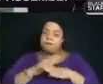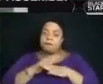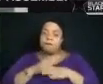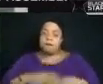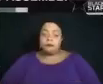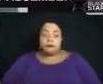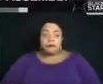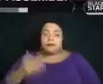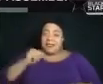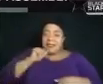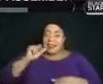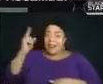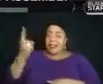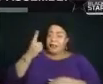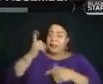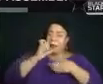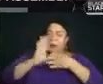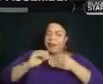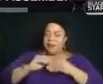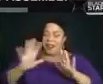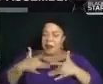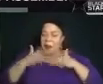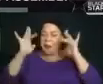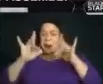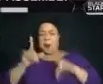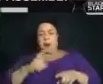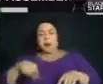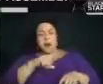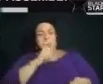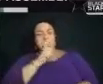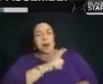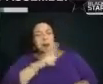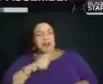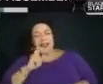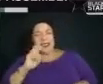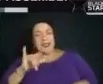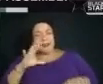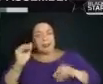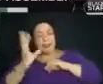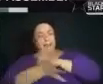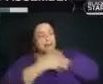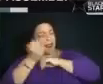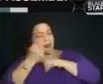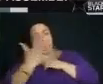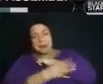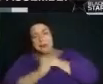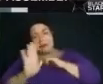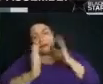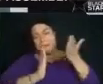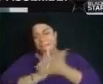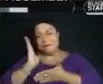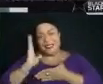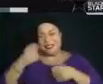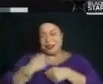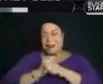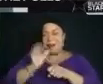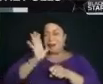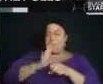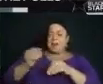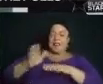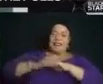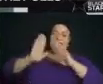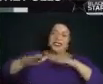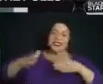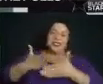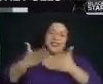their rights and make women and children their prey"? Holy Scripture from every place calls us to repentance in